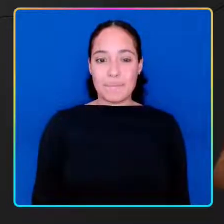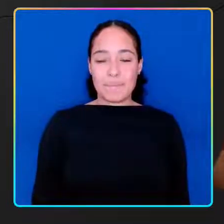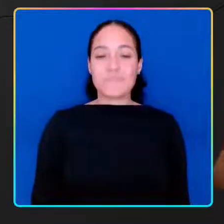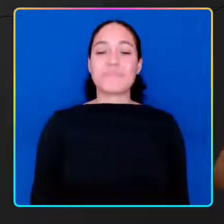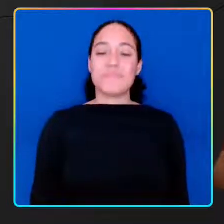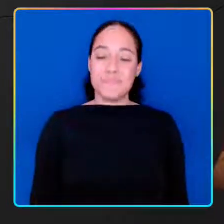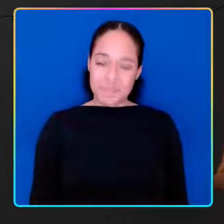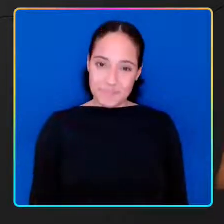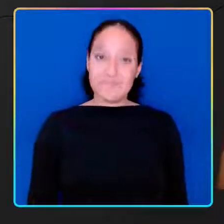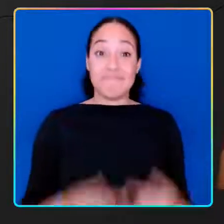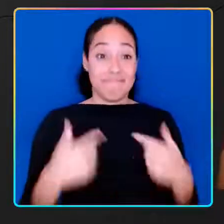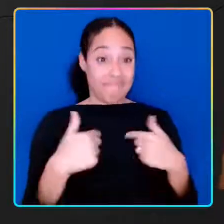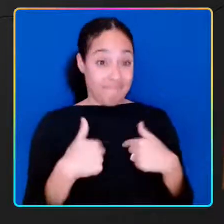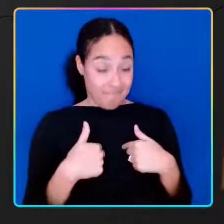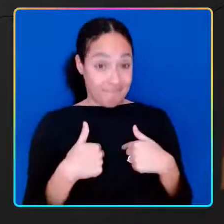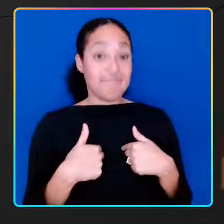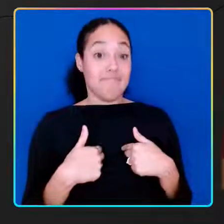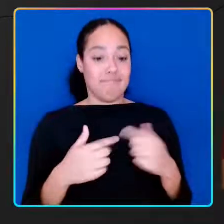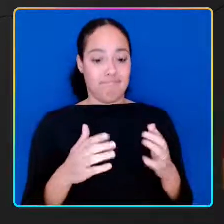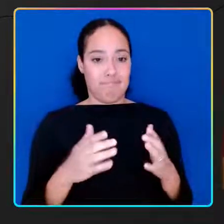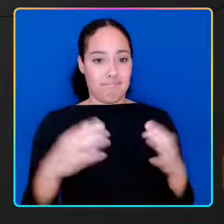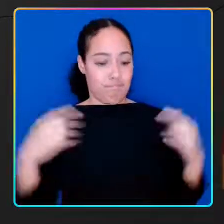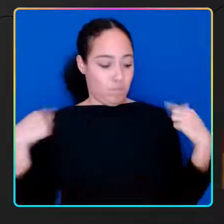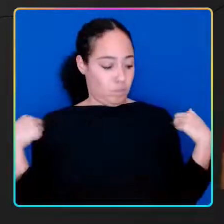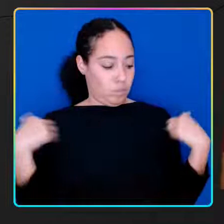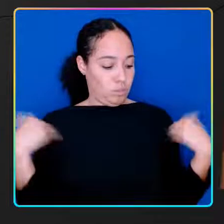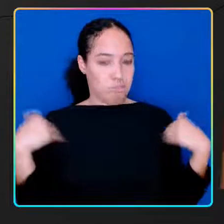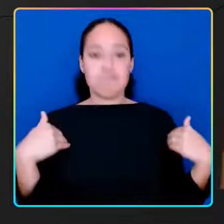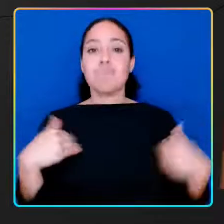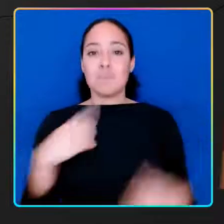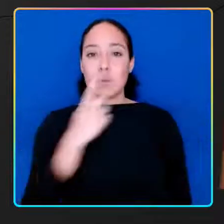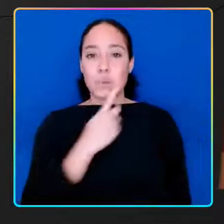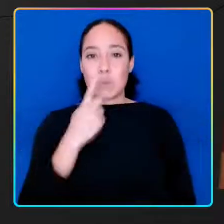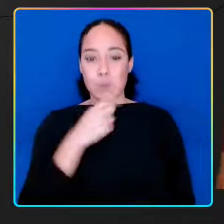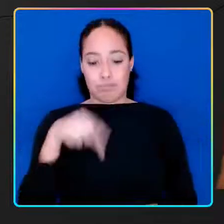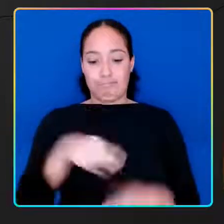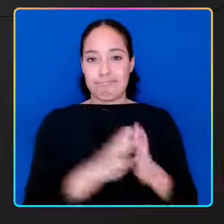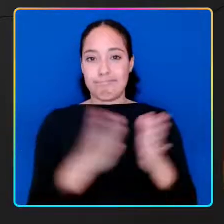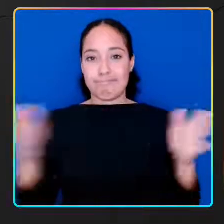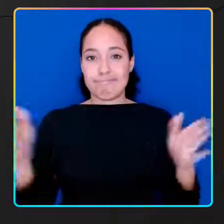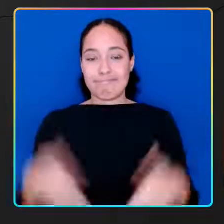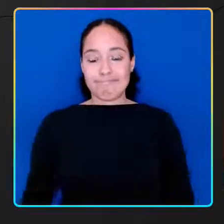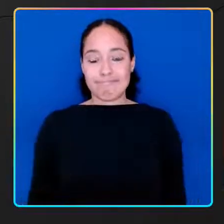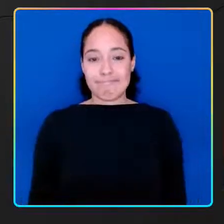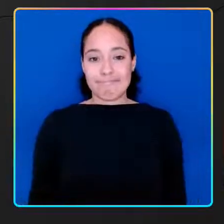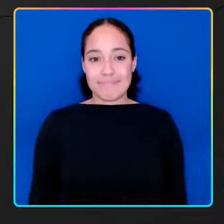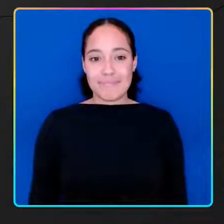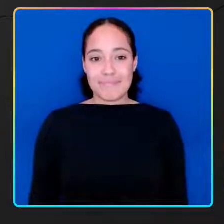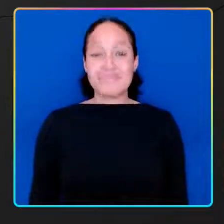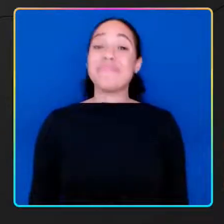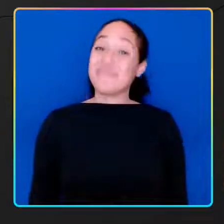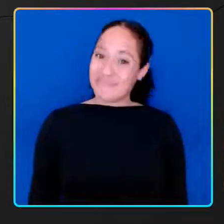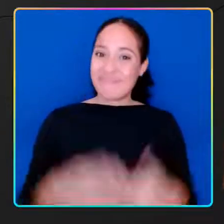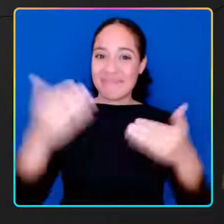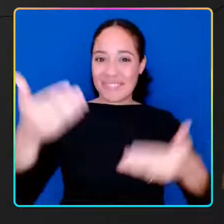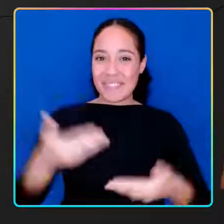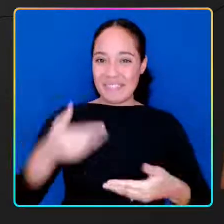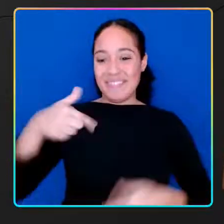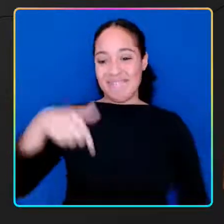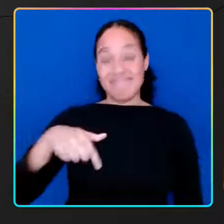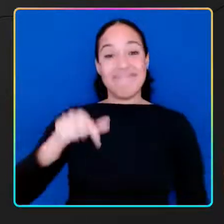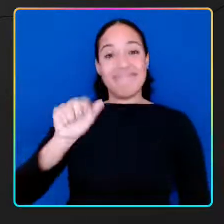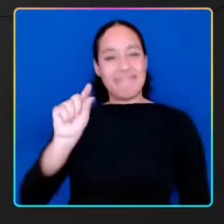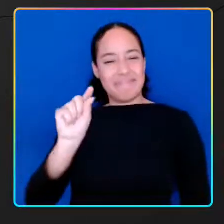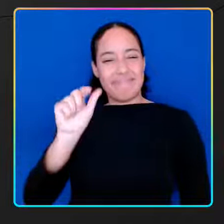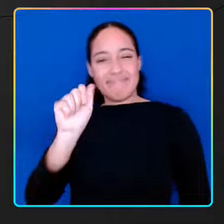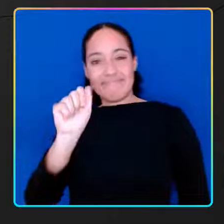Exactly. So I'm wearing red this season. So once again, welcome to the A Bit of AI show. This show